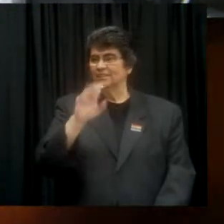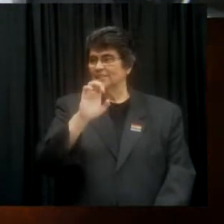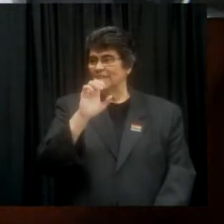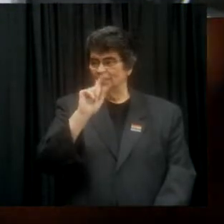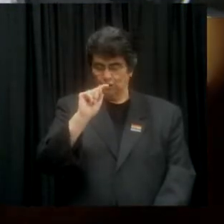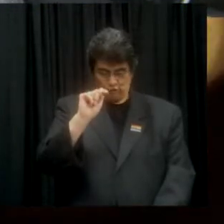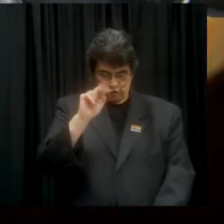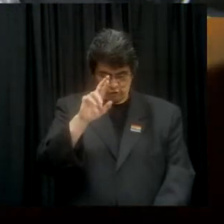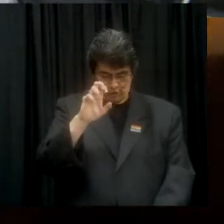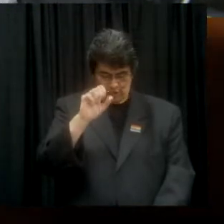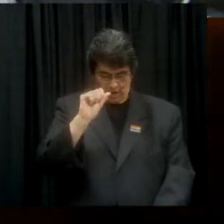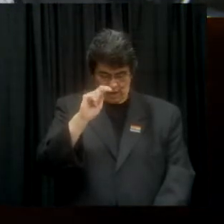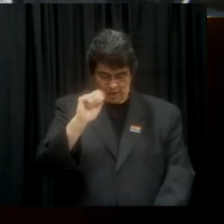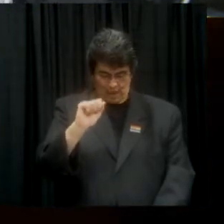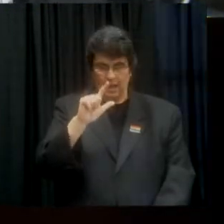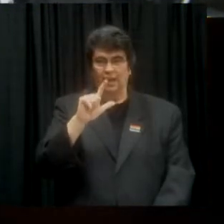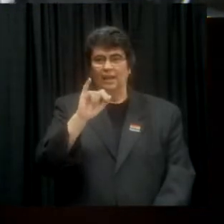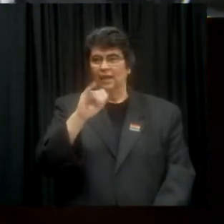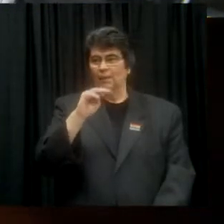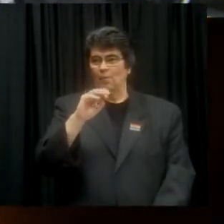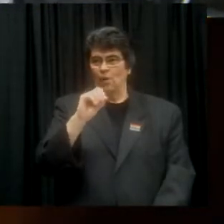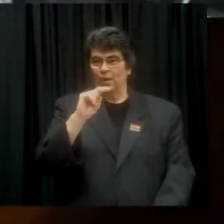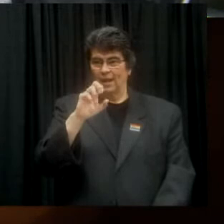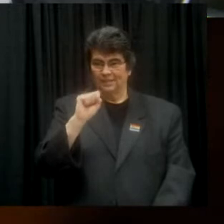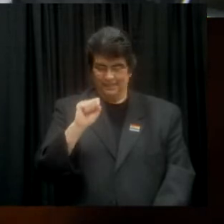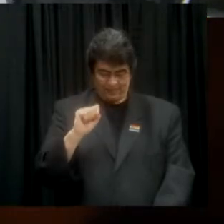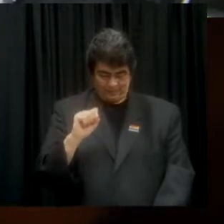Cetriana Limones.